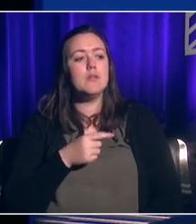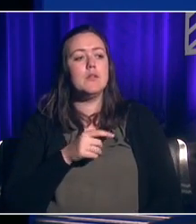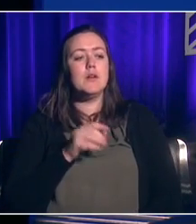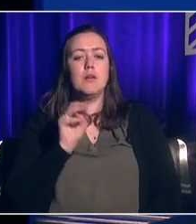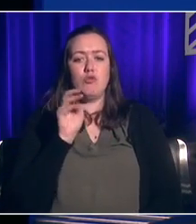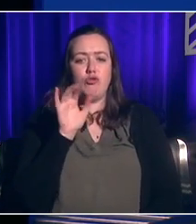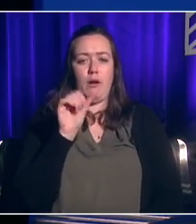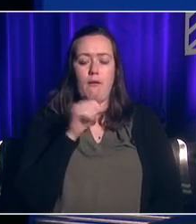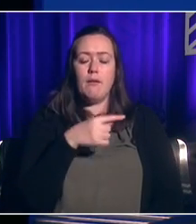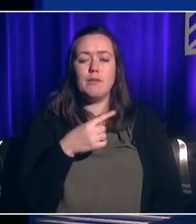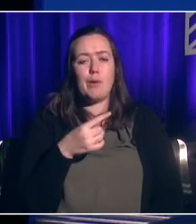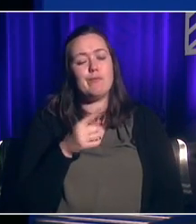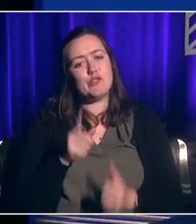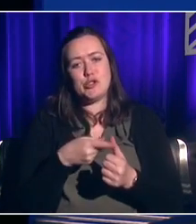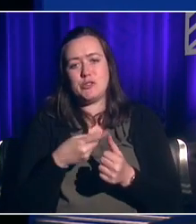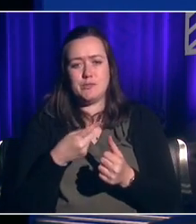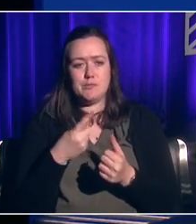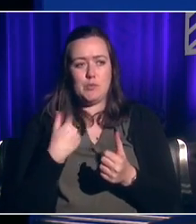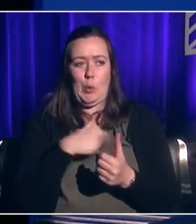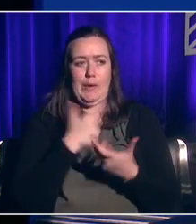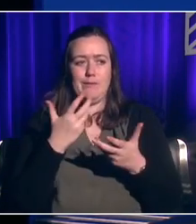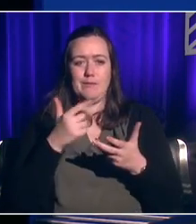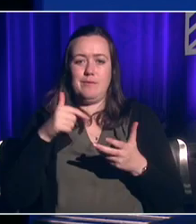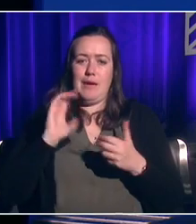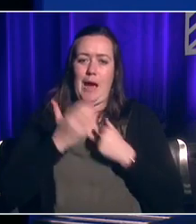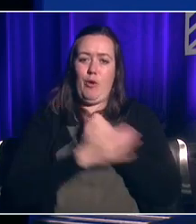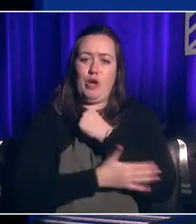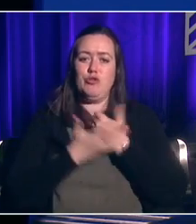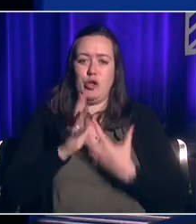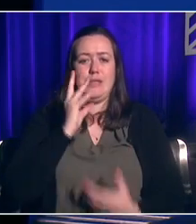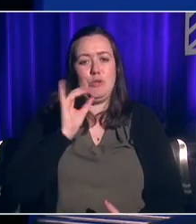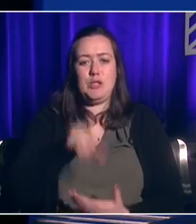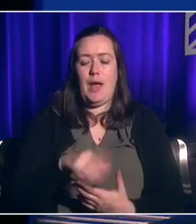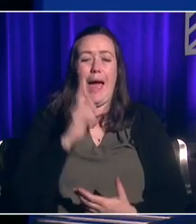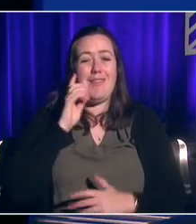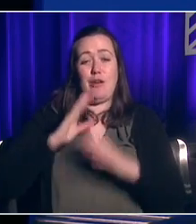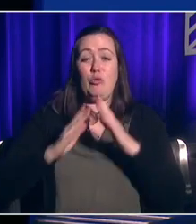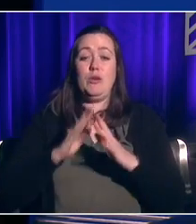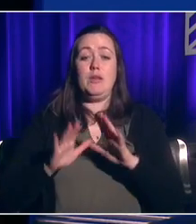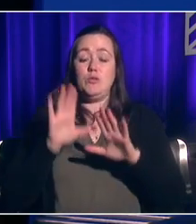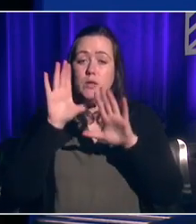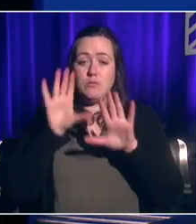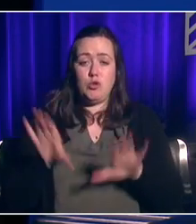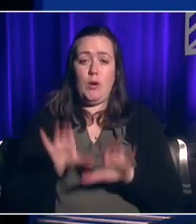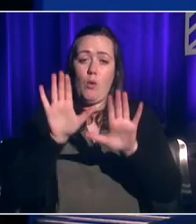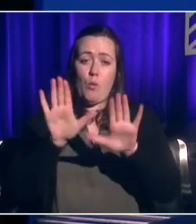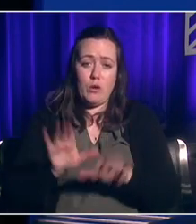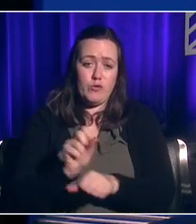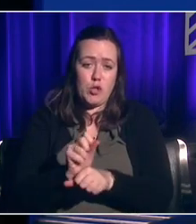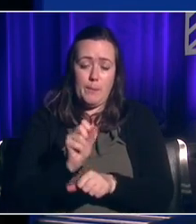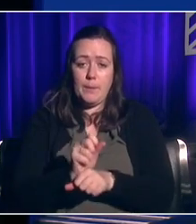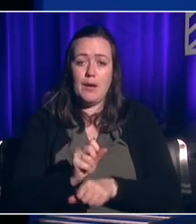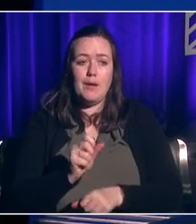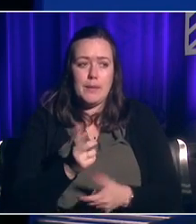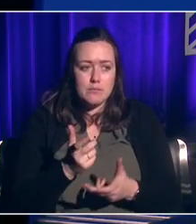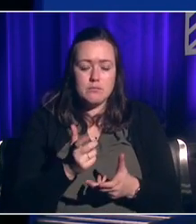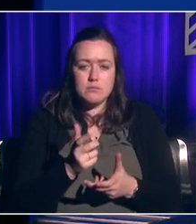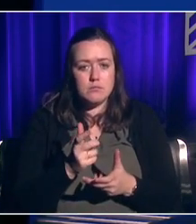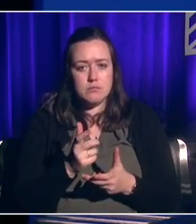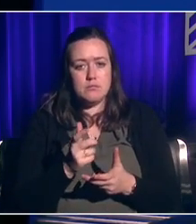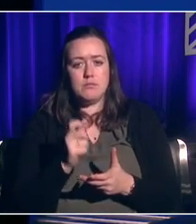I think the community has done an amazing job. It is not by chance that the Muslim ban did not pass